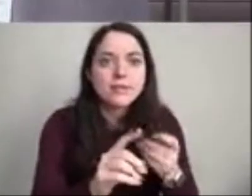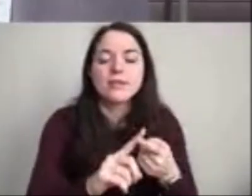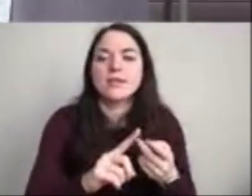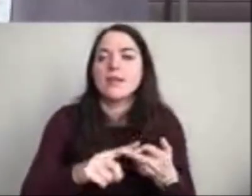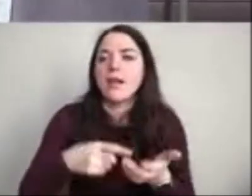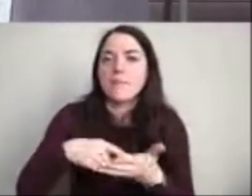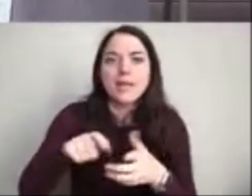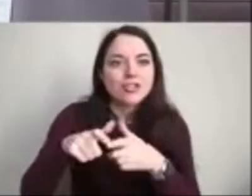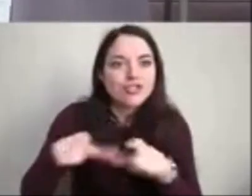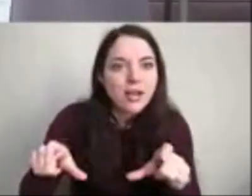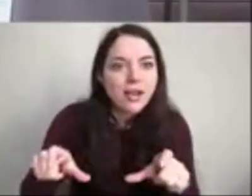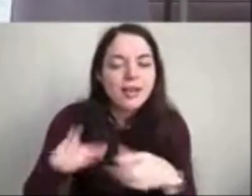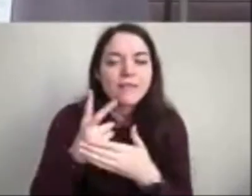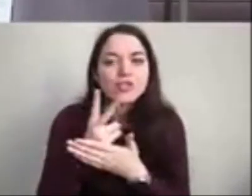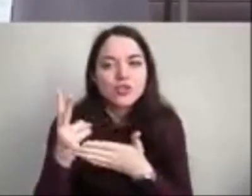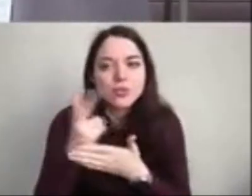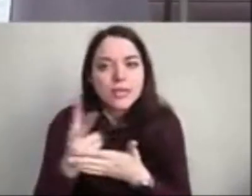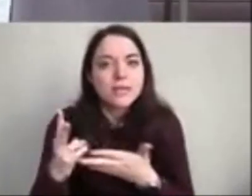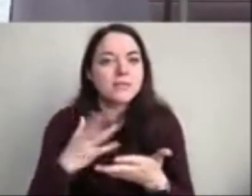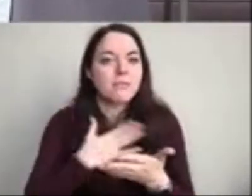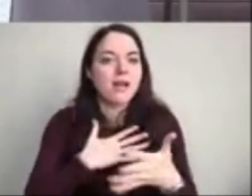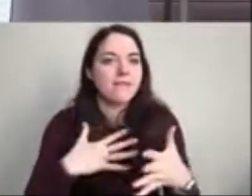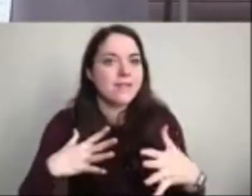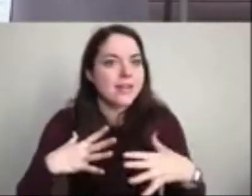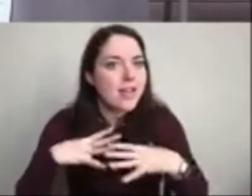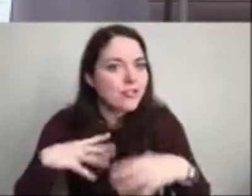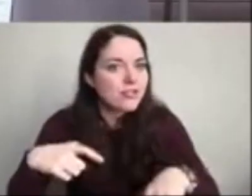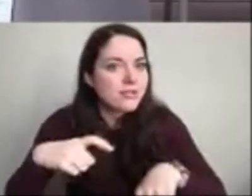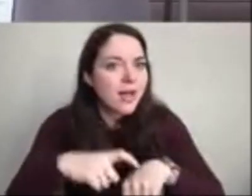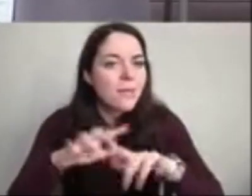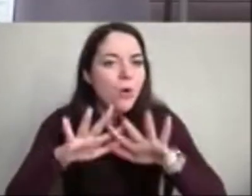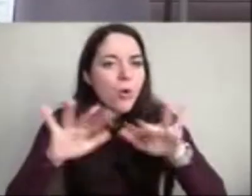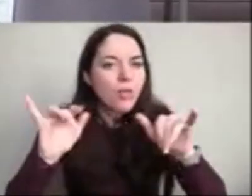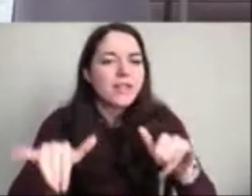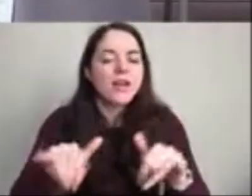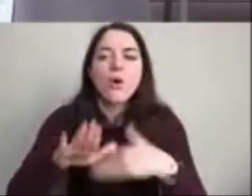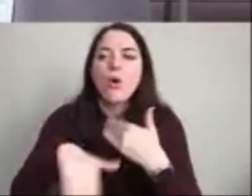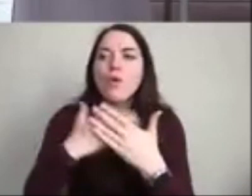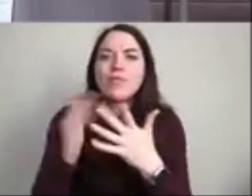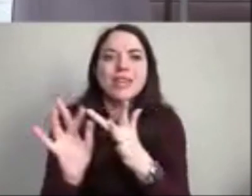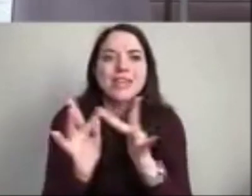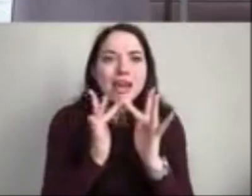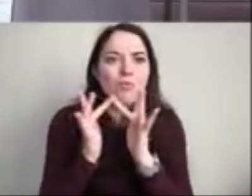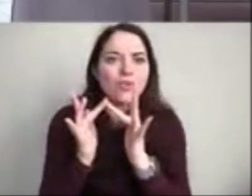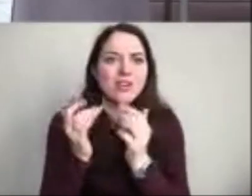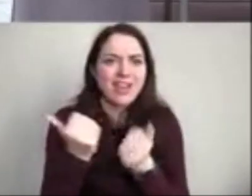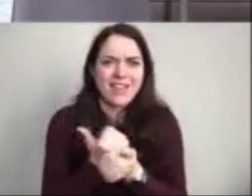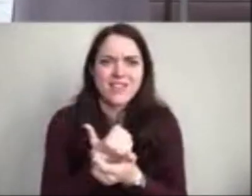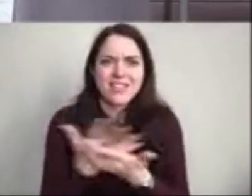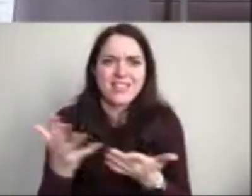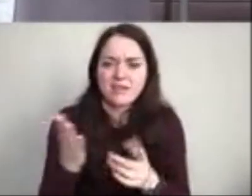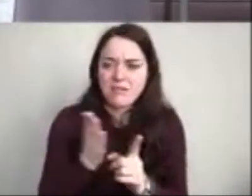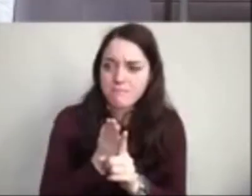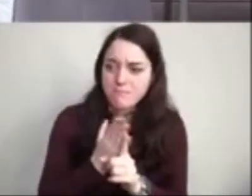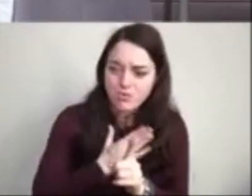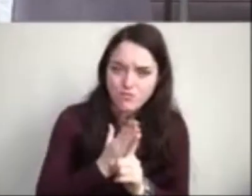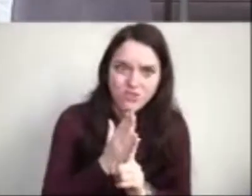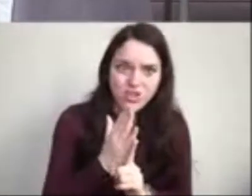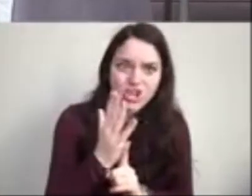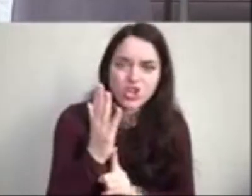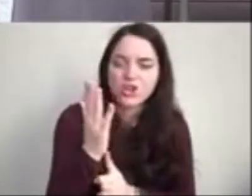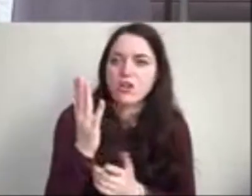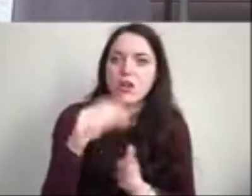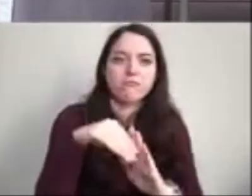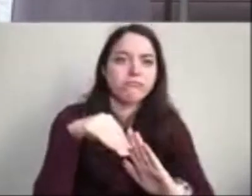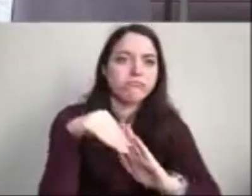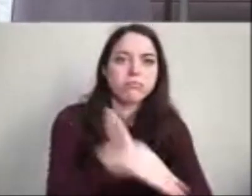every 2 weeks, my vacation, all the networking. You took all of that away from me. And then